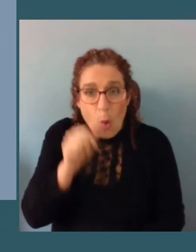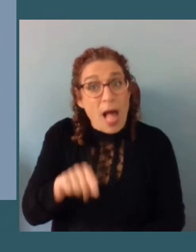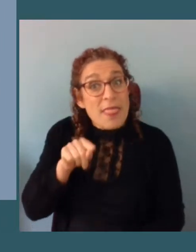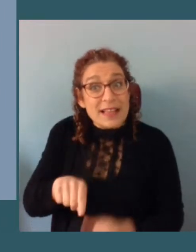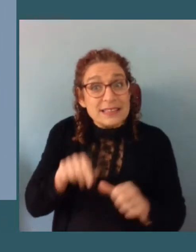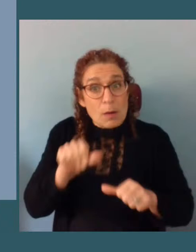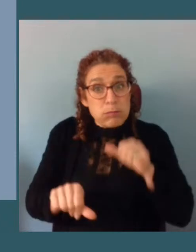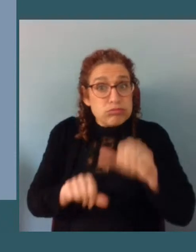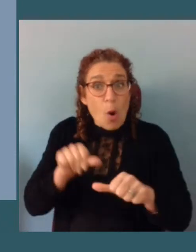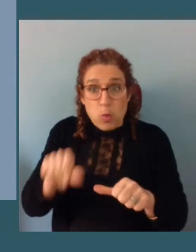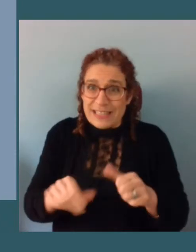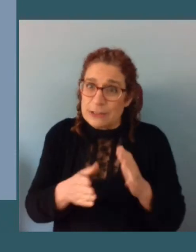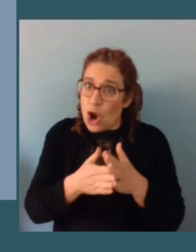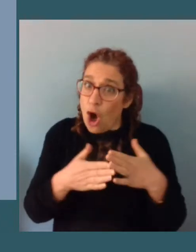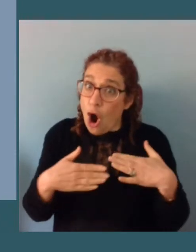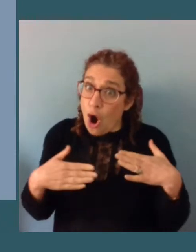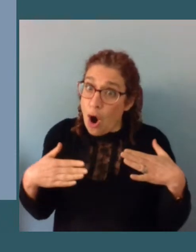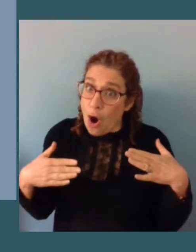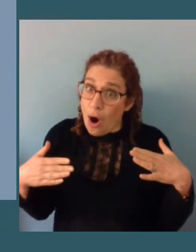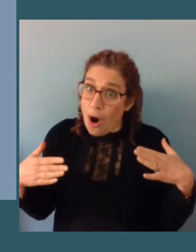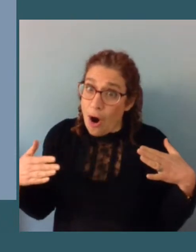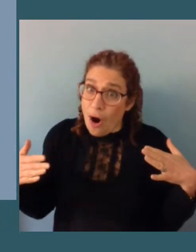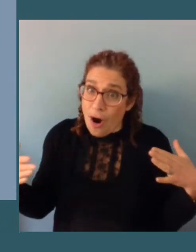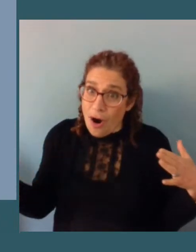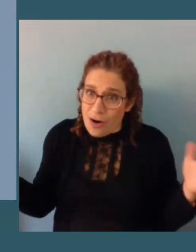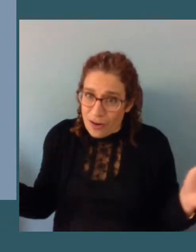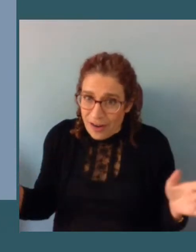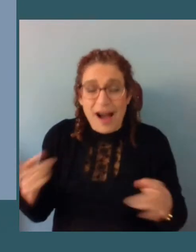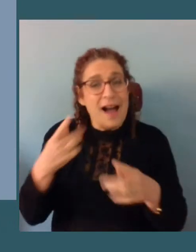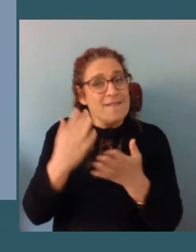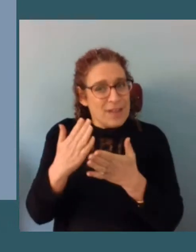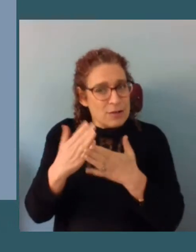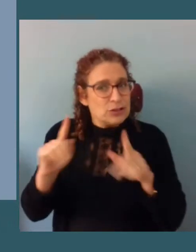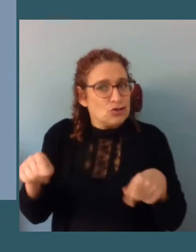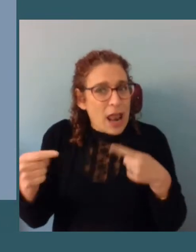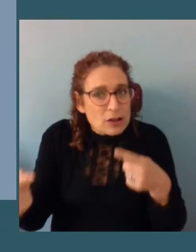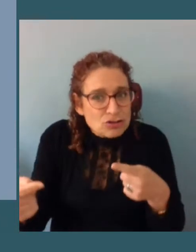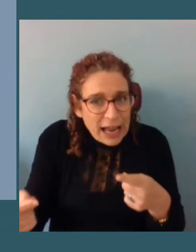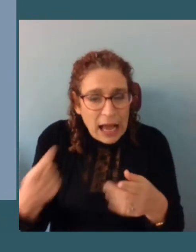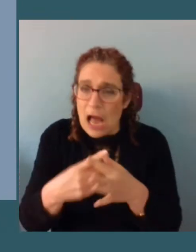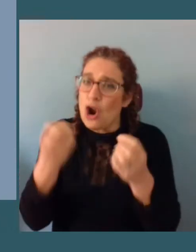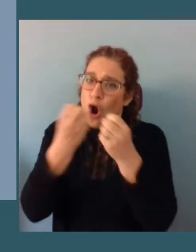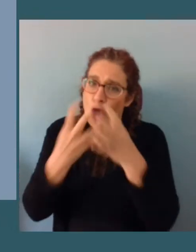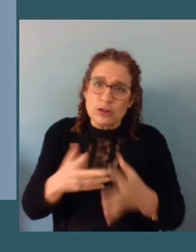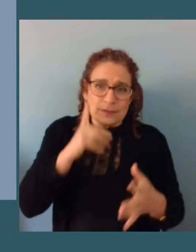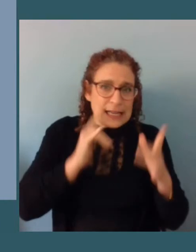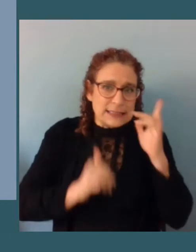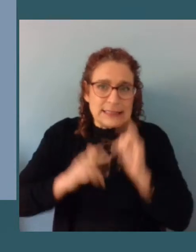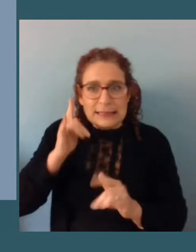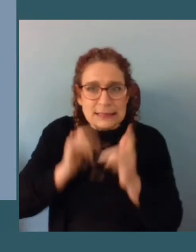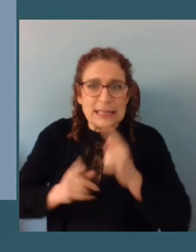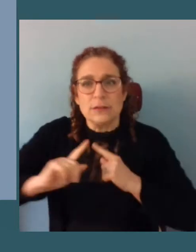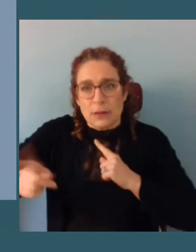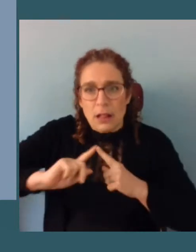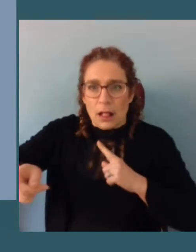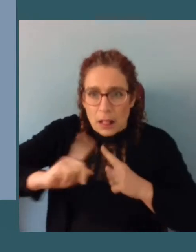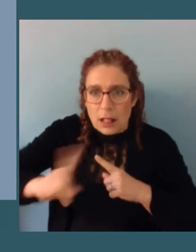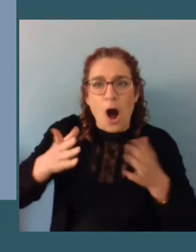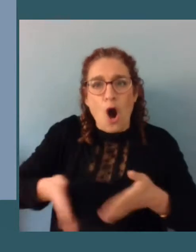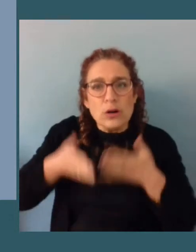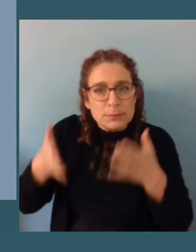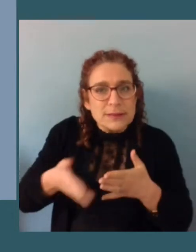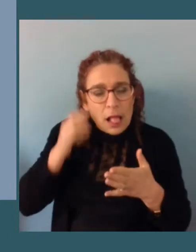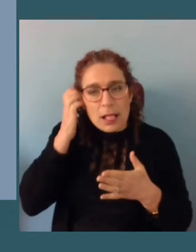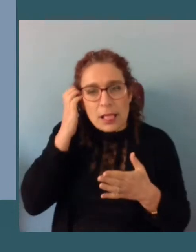incredibly lengthy and challenging, and frequently involves multiple tests, return hospital visits and